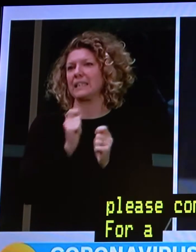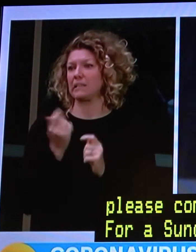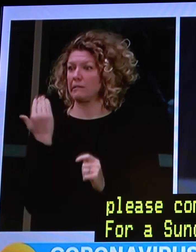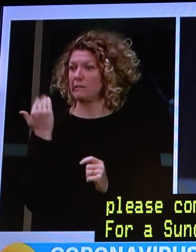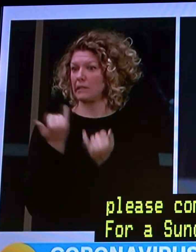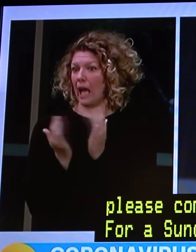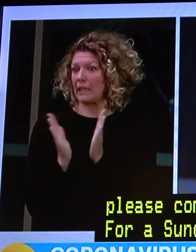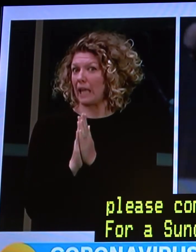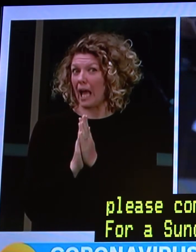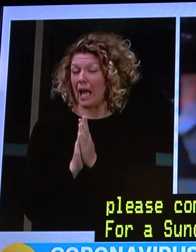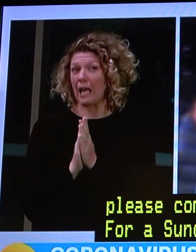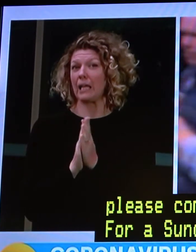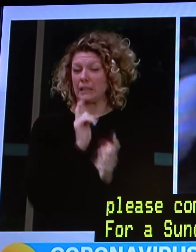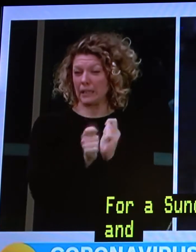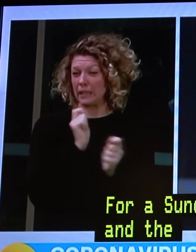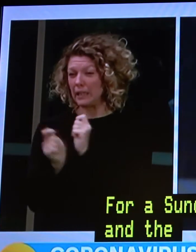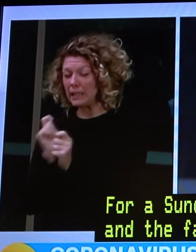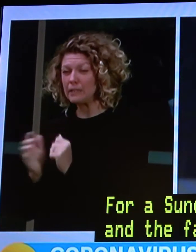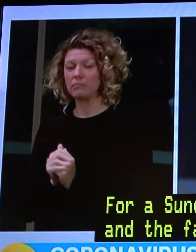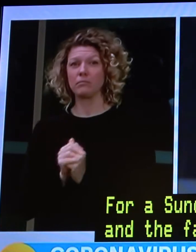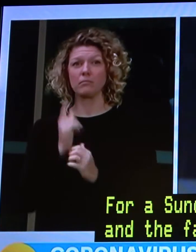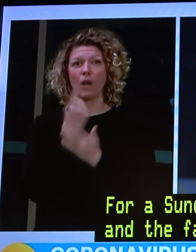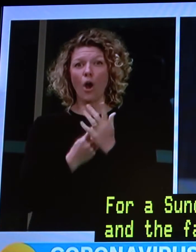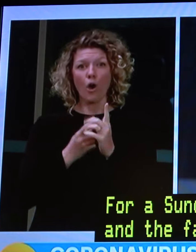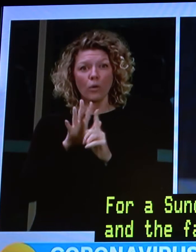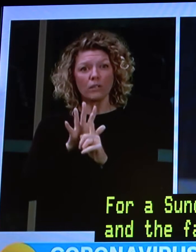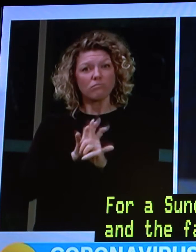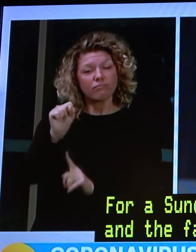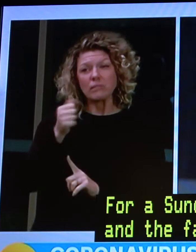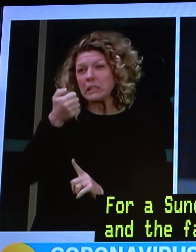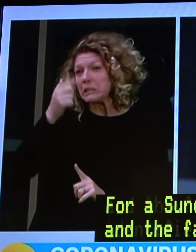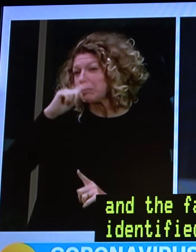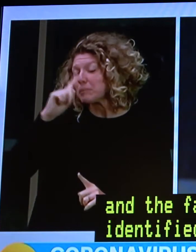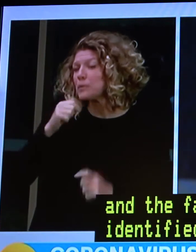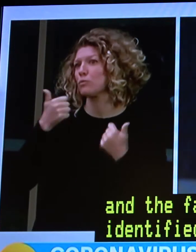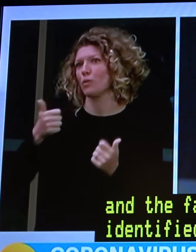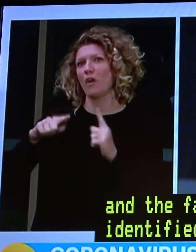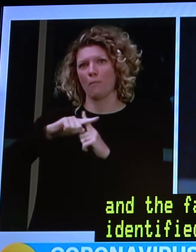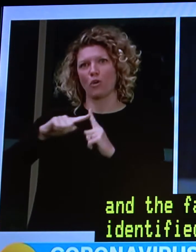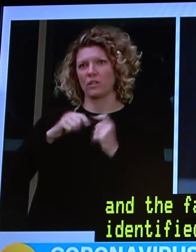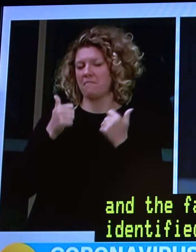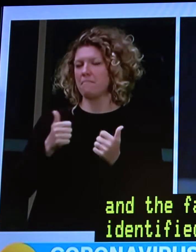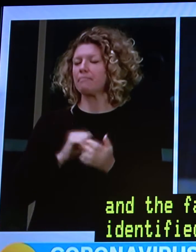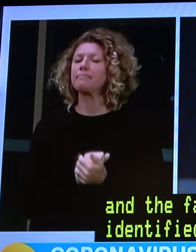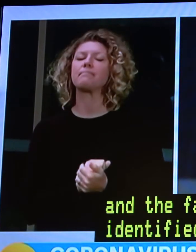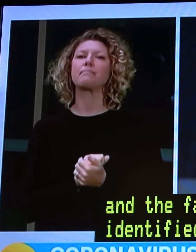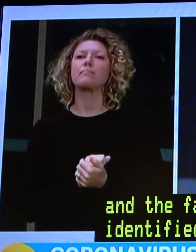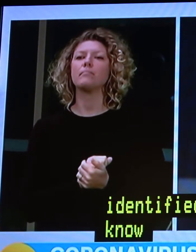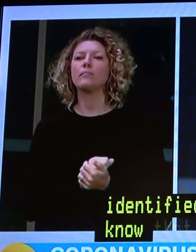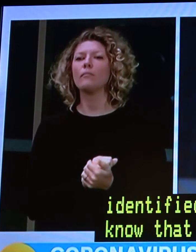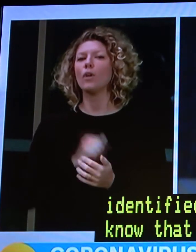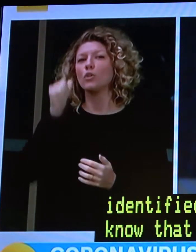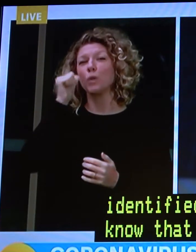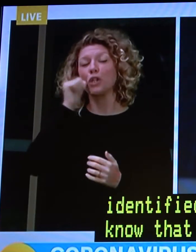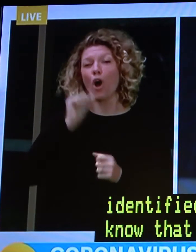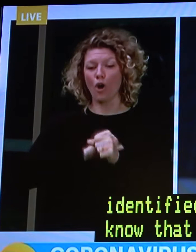6 cases identified is also very positive. But we know that whilst we're tackling the health impacts of the virus, there